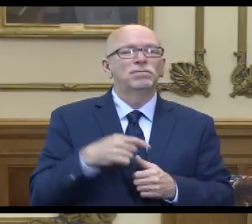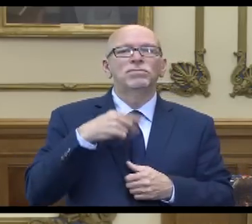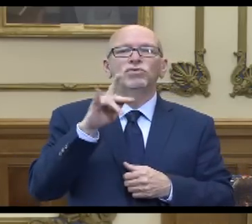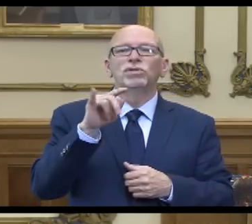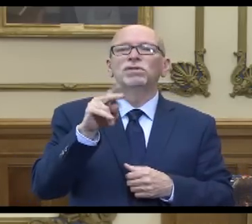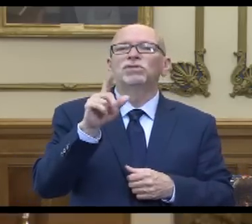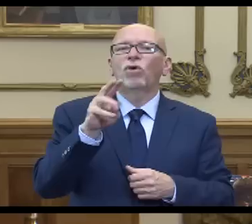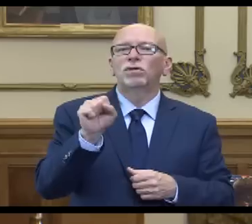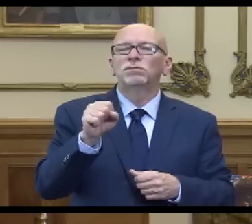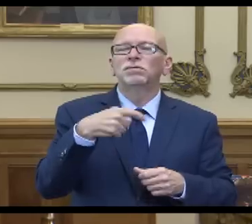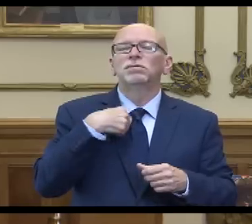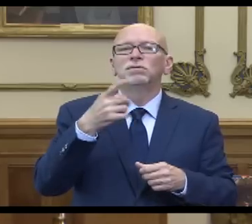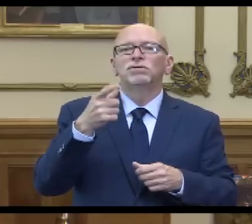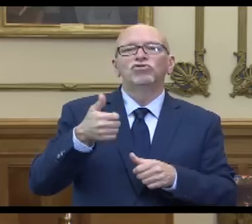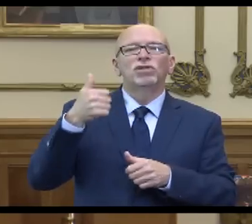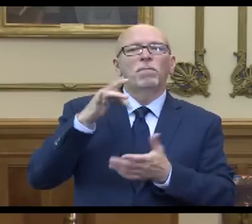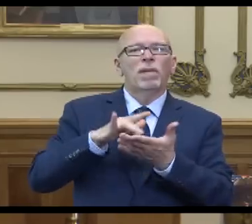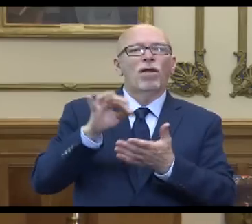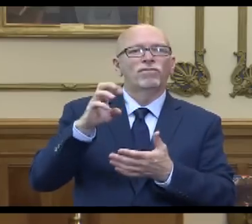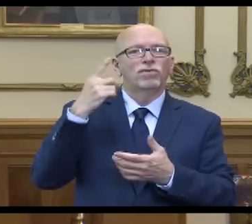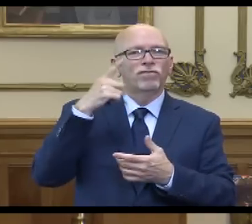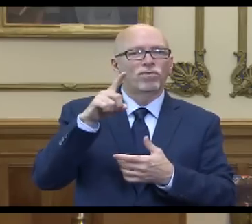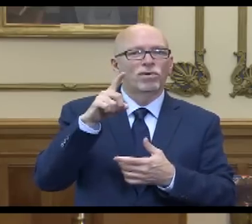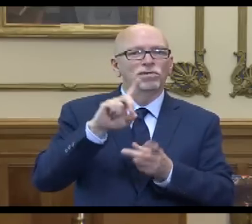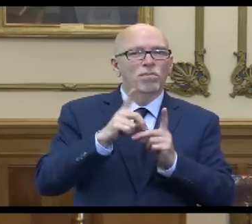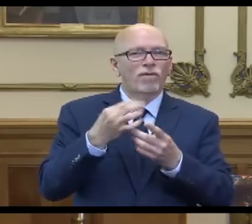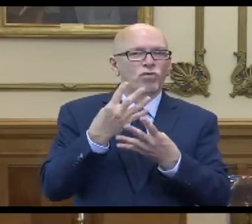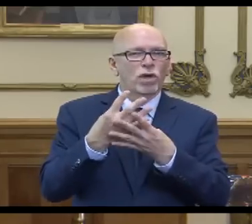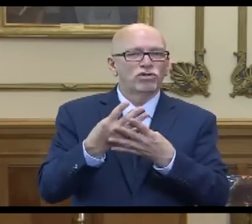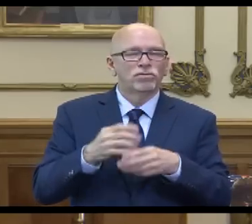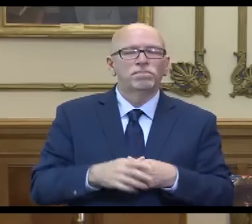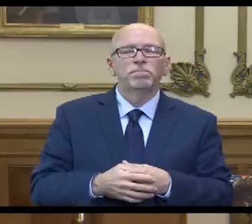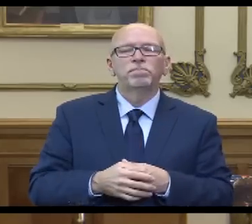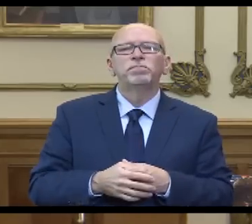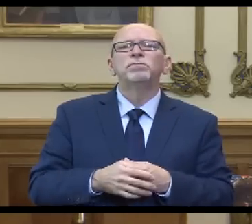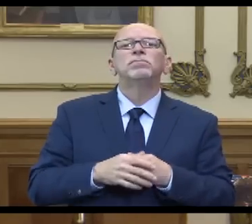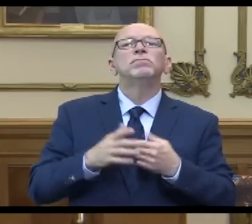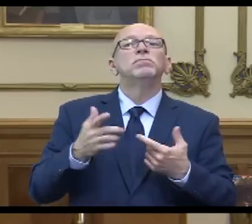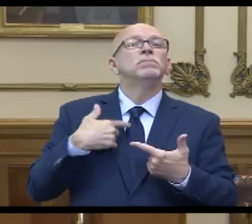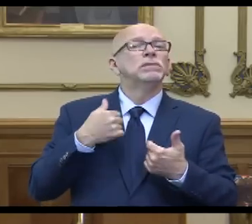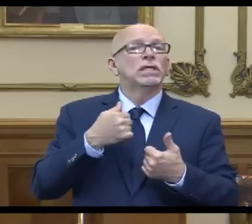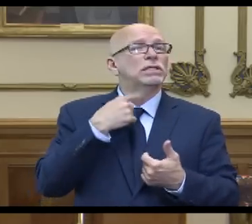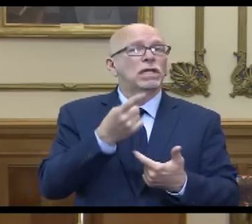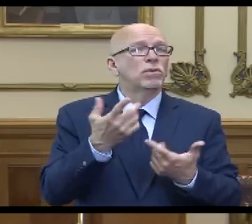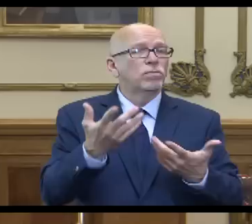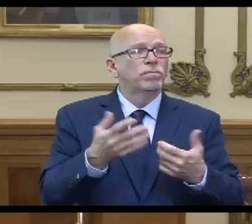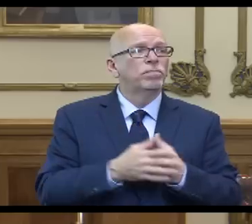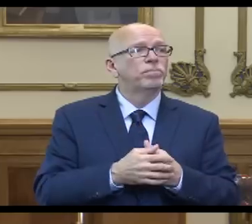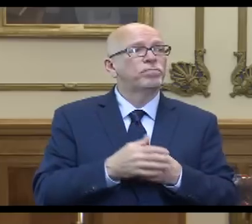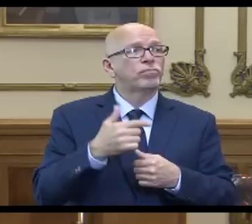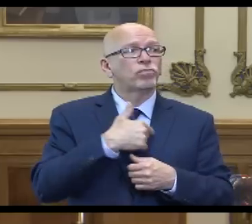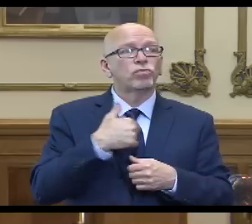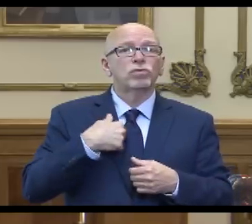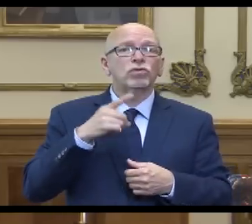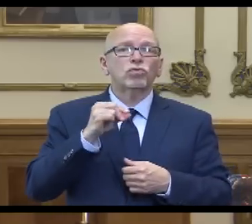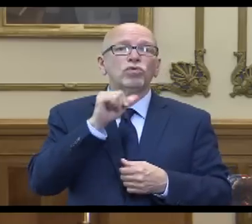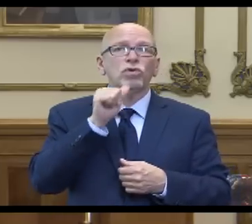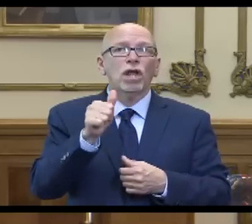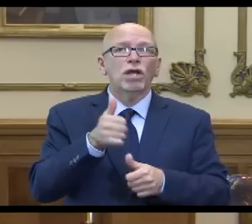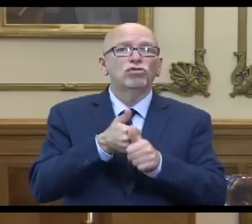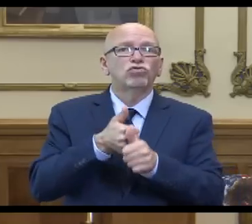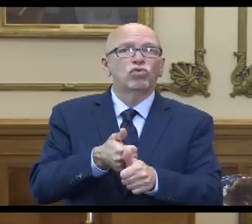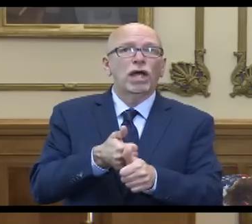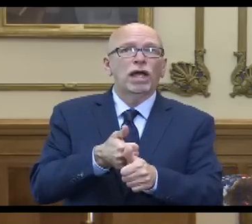Kristen Doss, Chief Medical Officer for the Indiana Department of Correction. What I will say is that we do not track